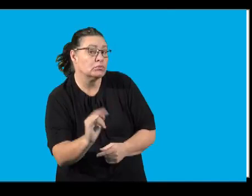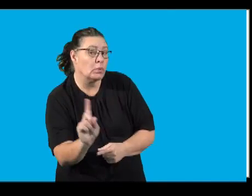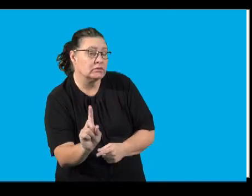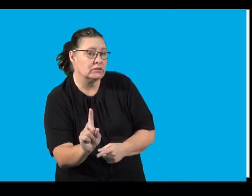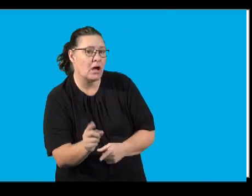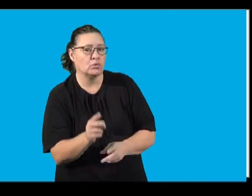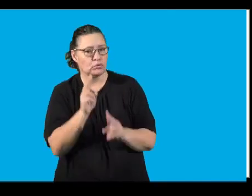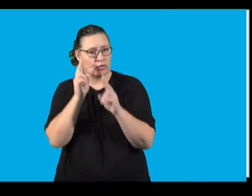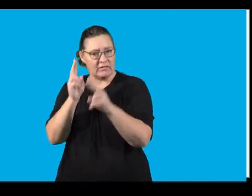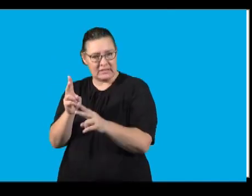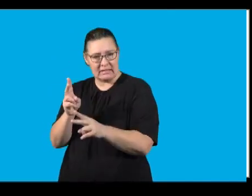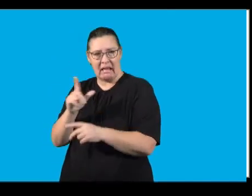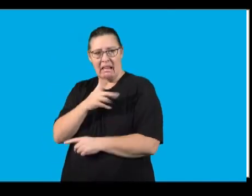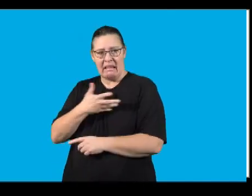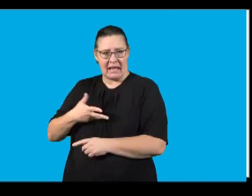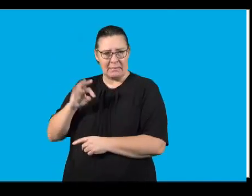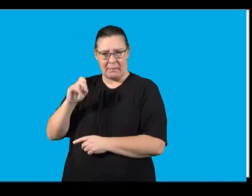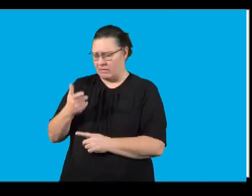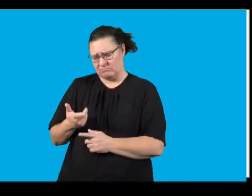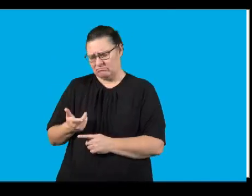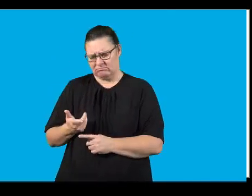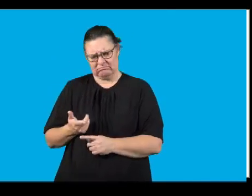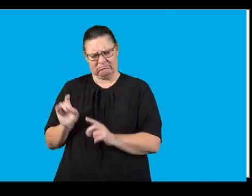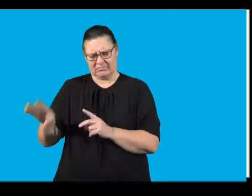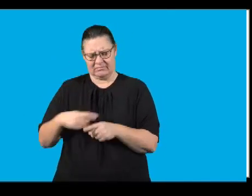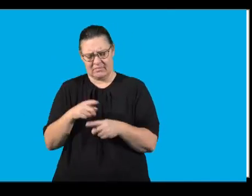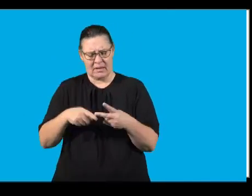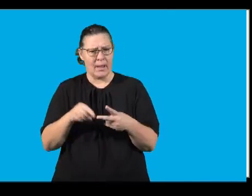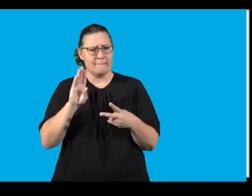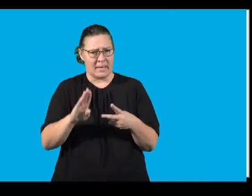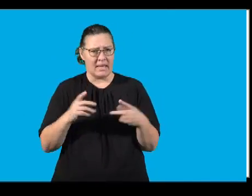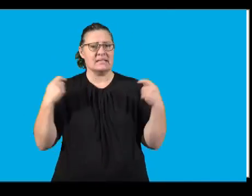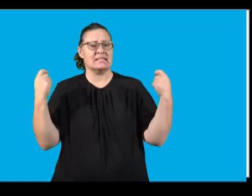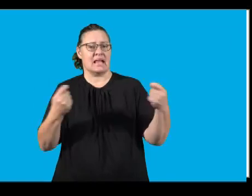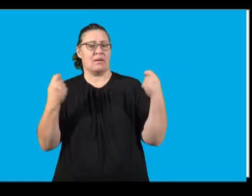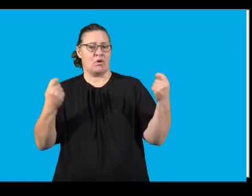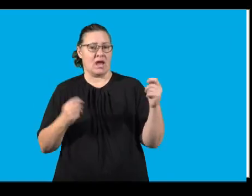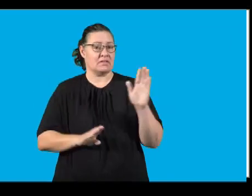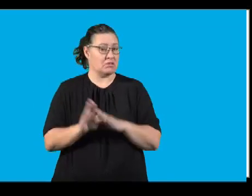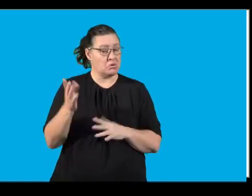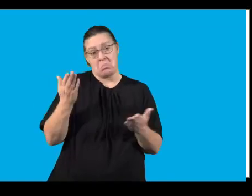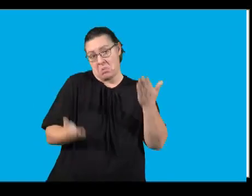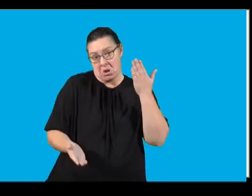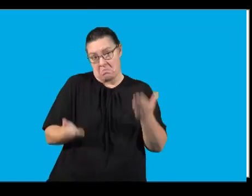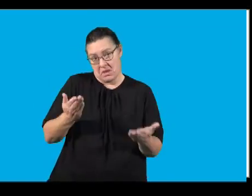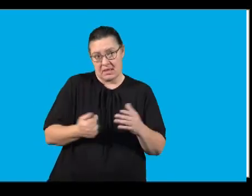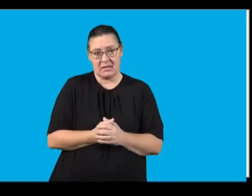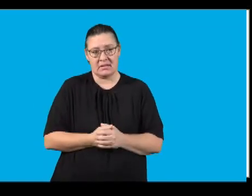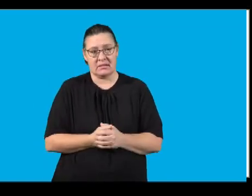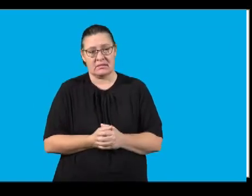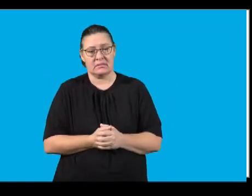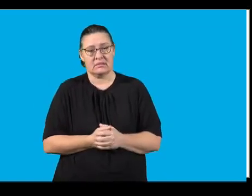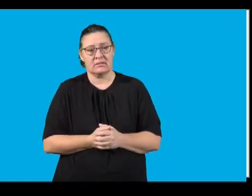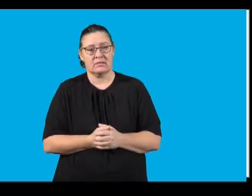Lady Macbeth? I doubt it, he's the king, he has a wife. B, to celebrate the victory? Maybe, all right. So